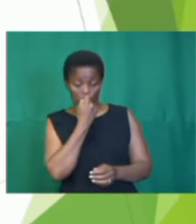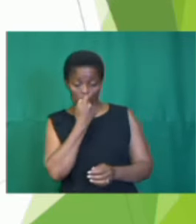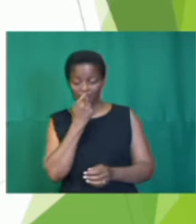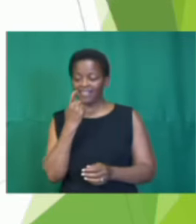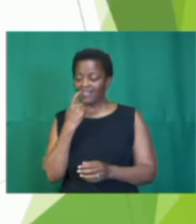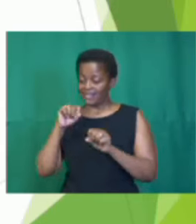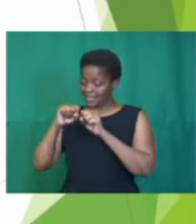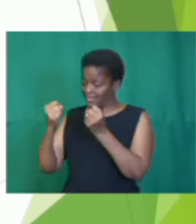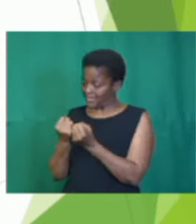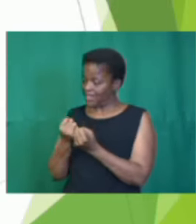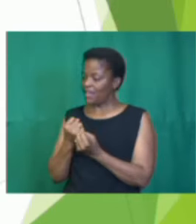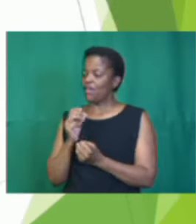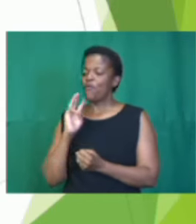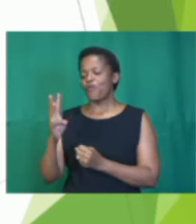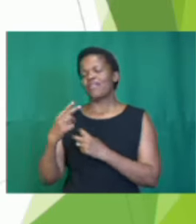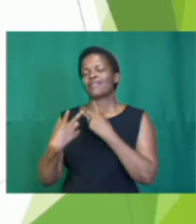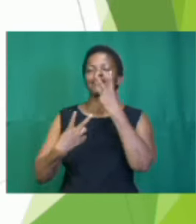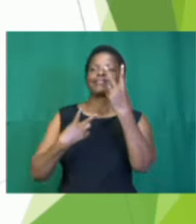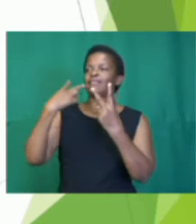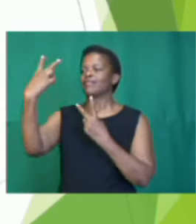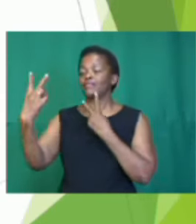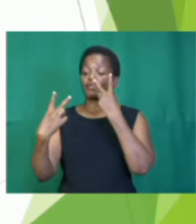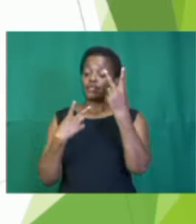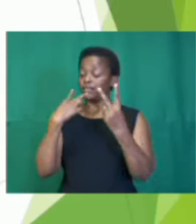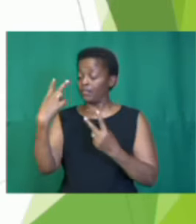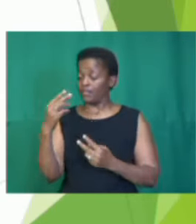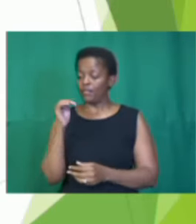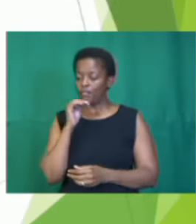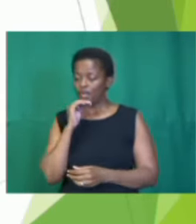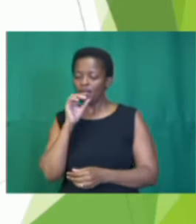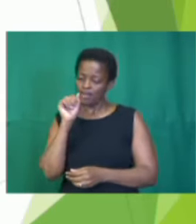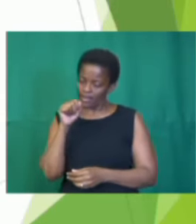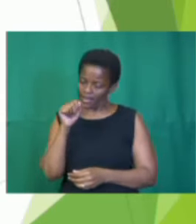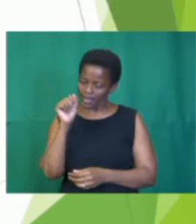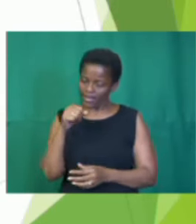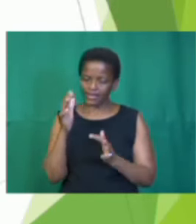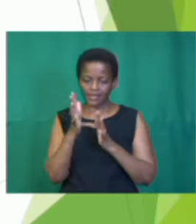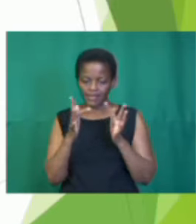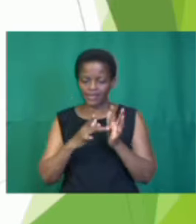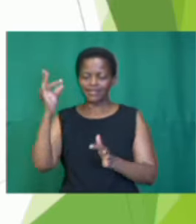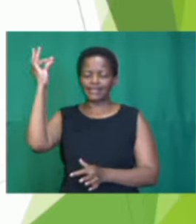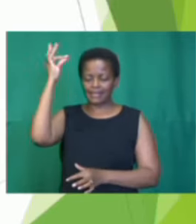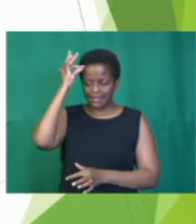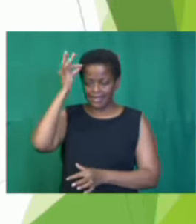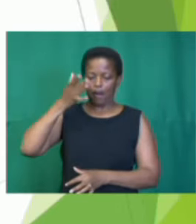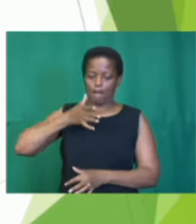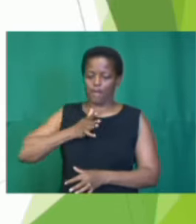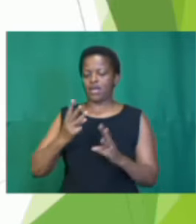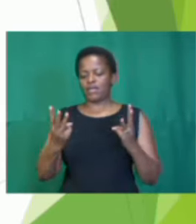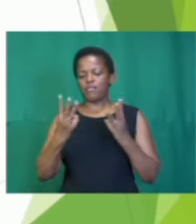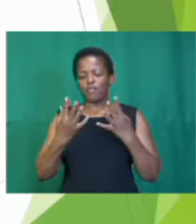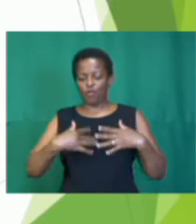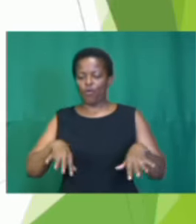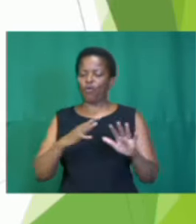that it was bound to happen. It was bound to be proclaimed. He was bound to be proclaimed as the